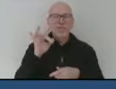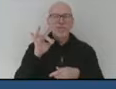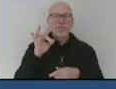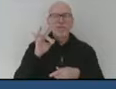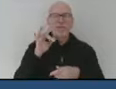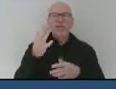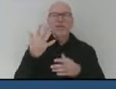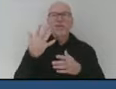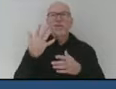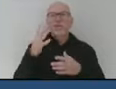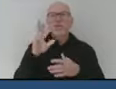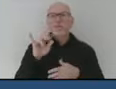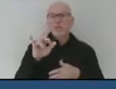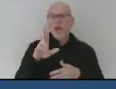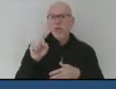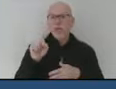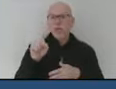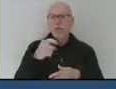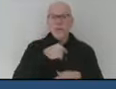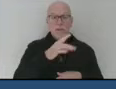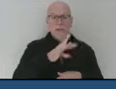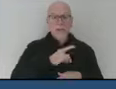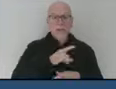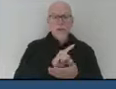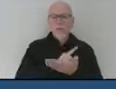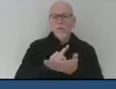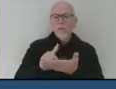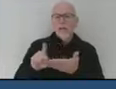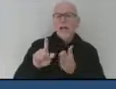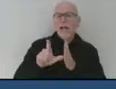incubation period of the virus. A test later this week will give us a more